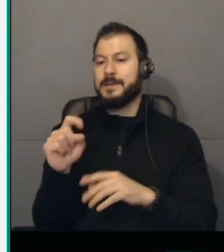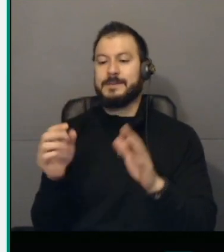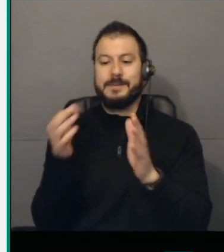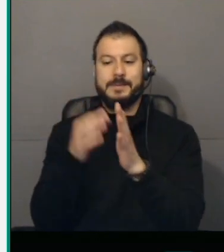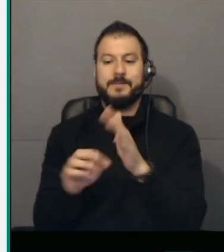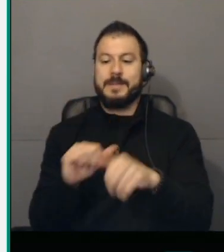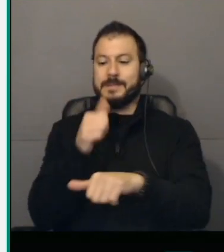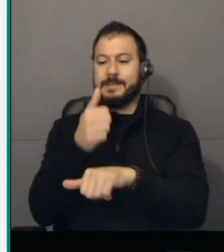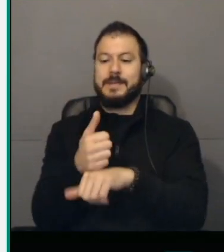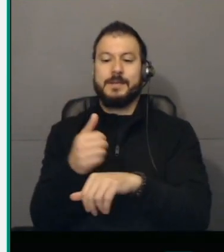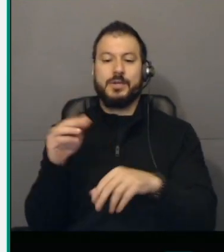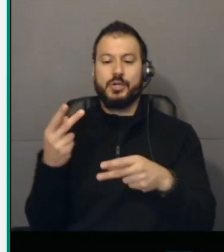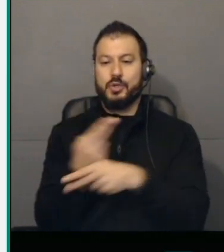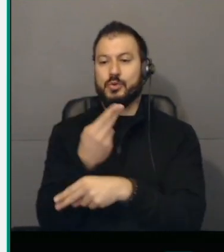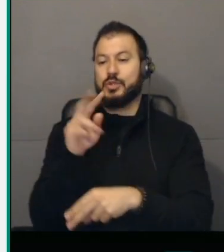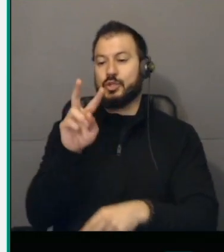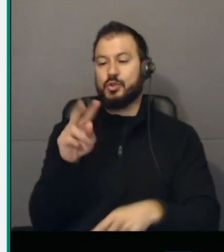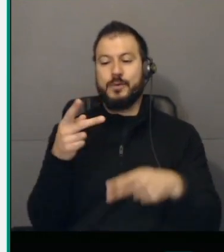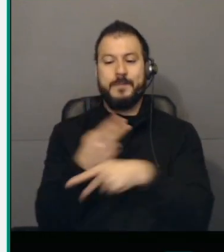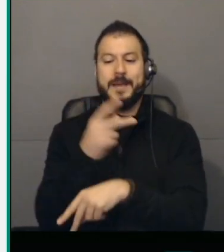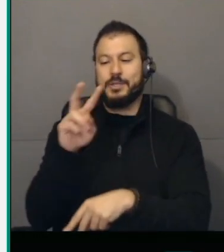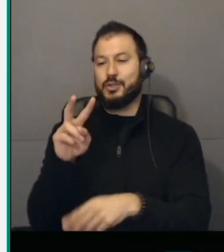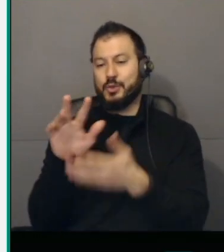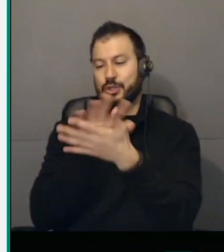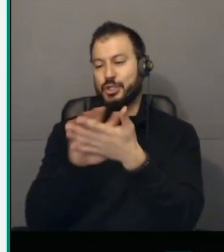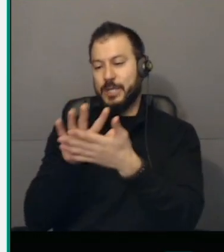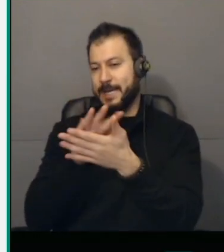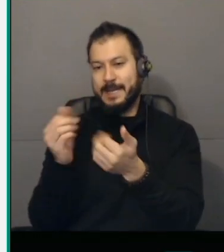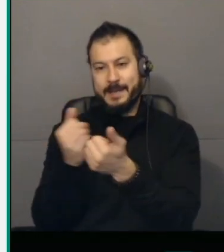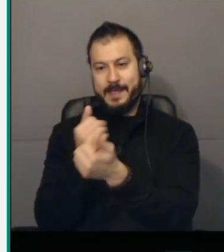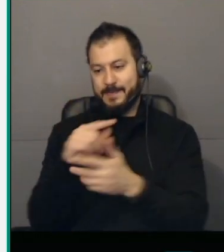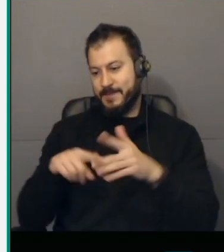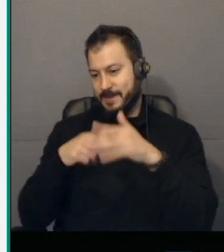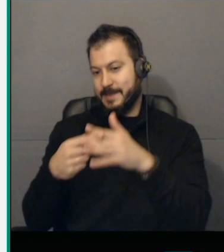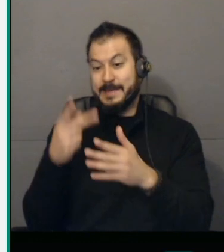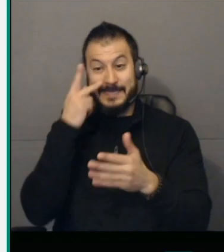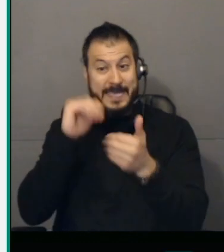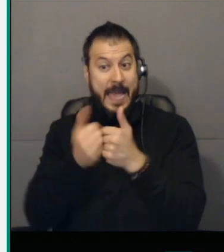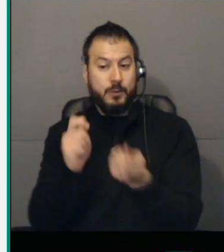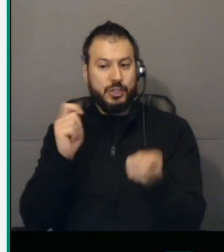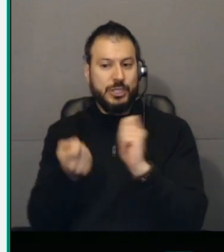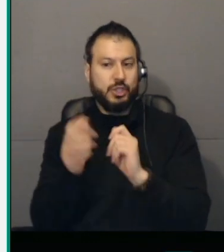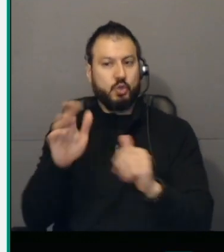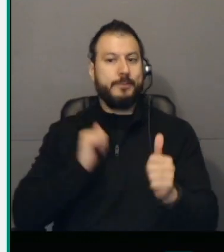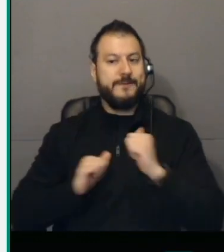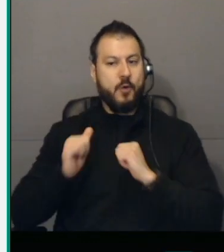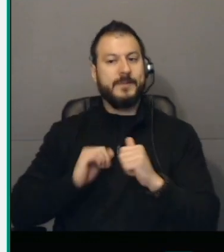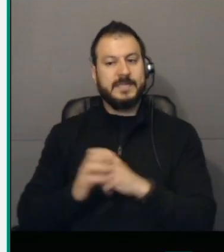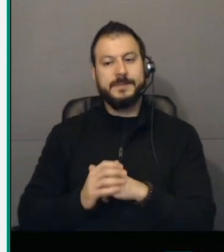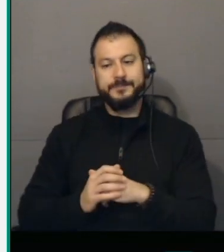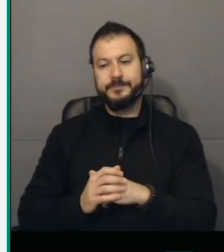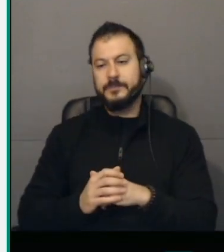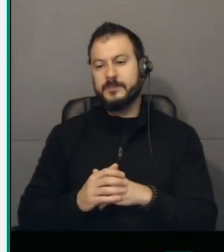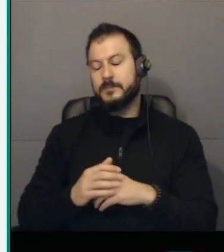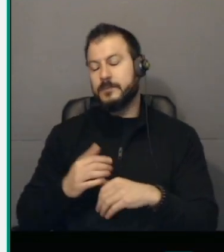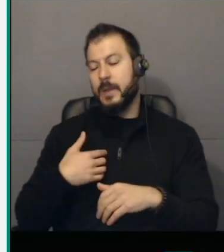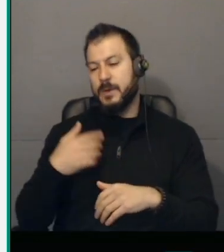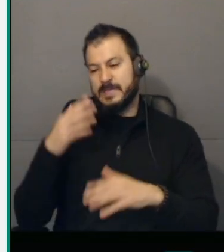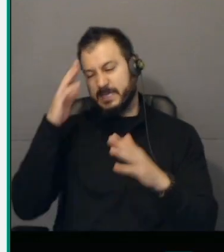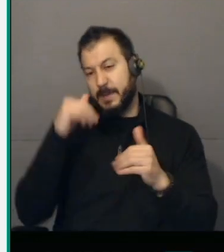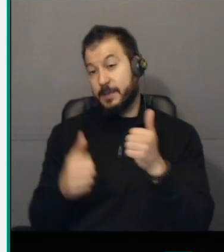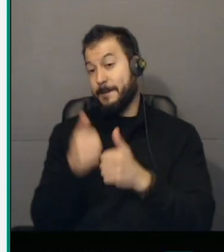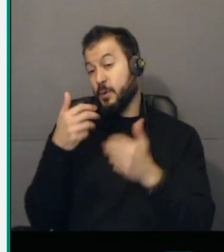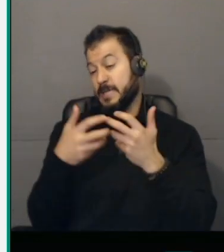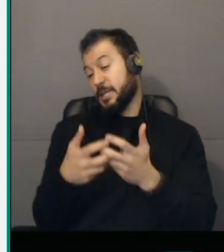set everything to use 2x2 shading rate at the start of every command list and see how that changes performance. This is the kind of thing I would expect even for